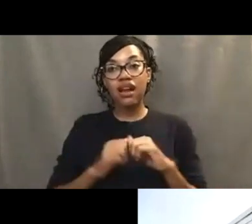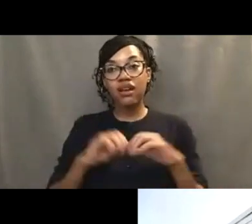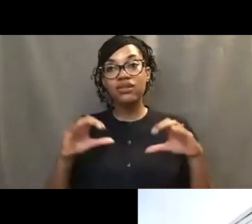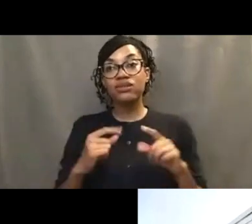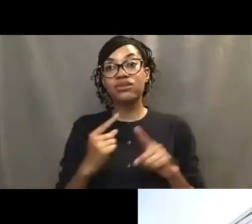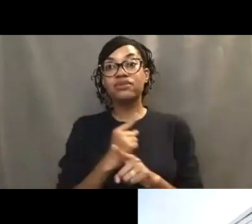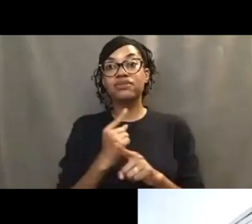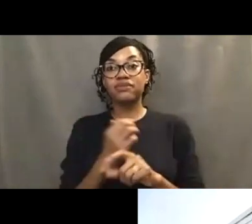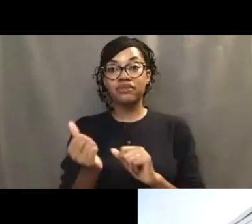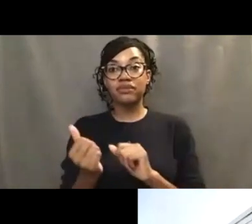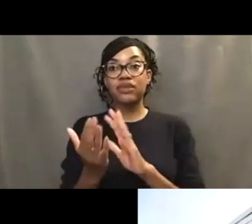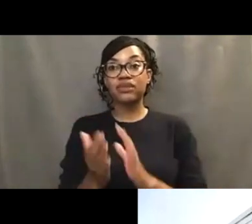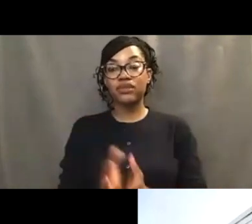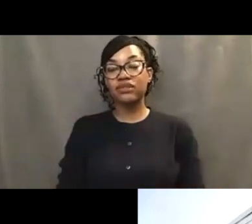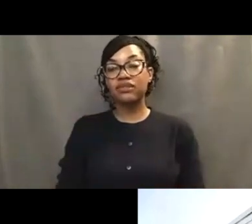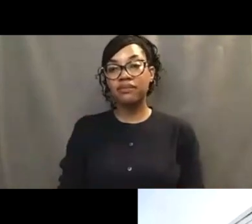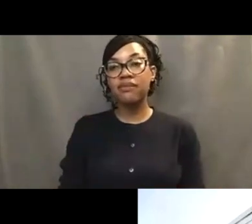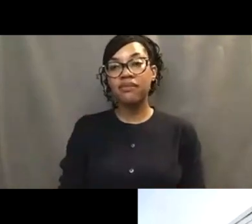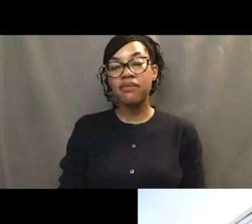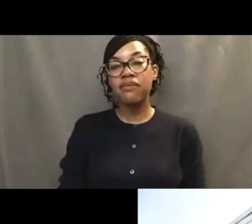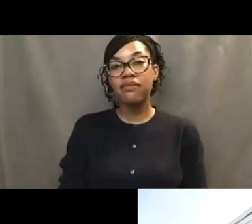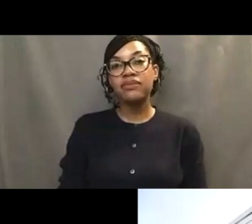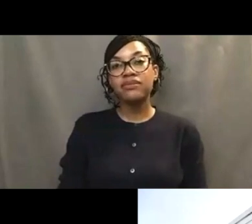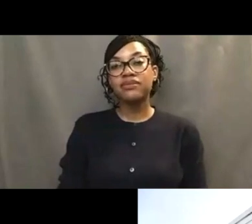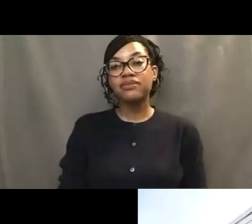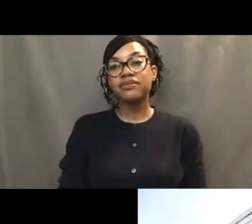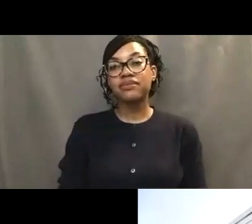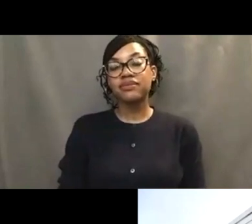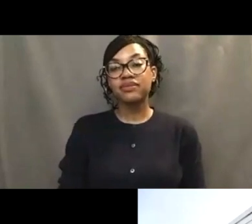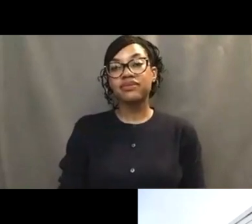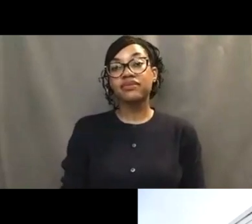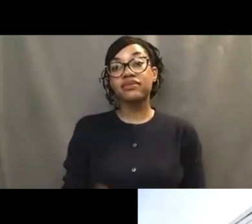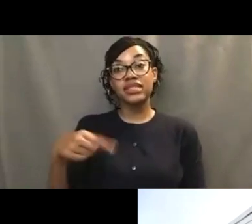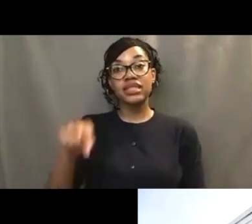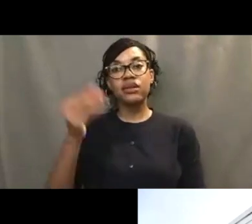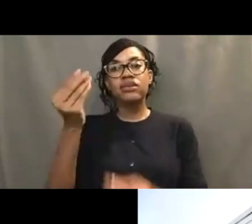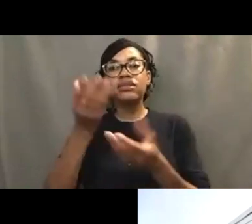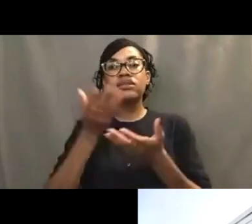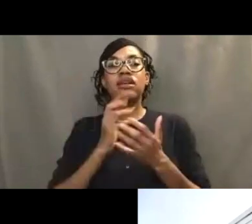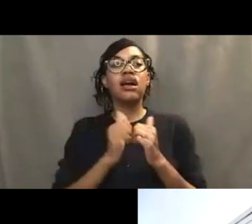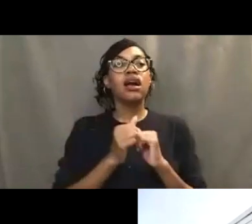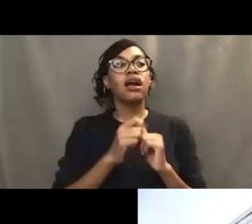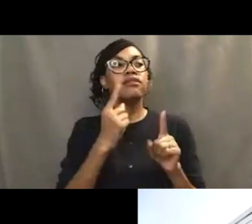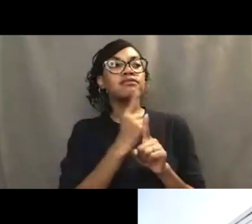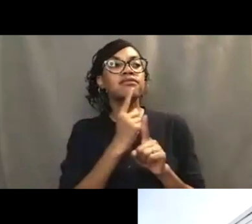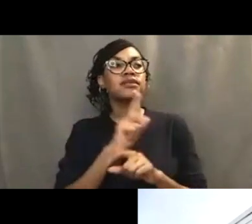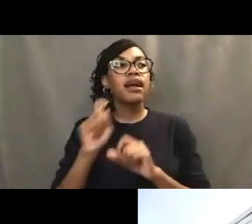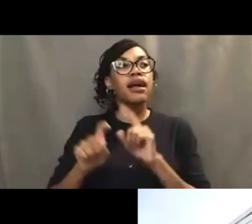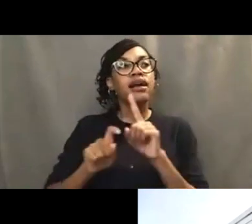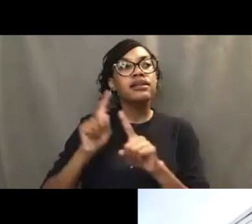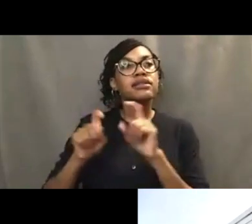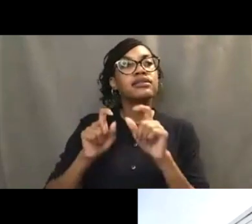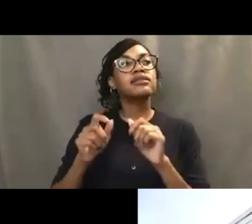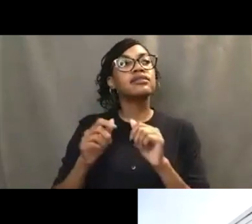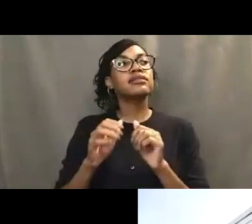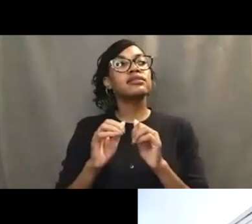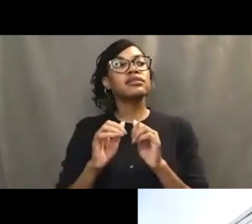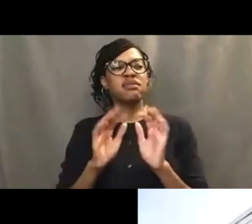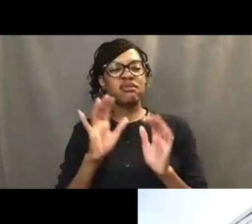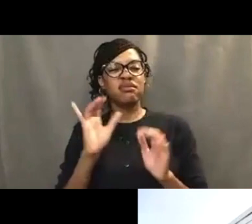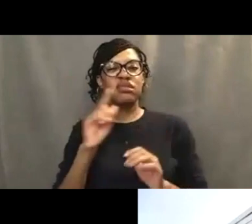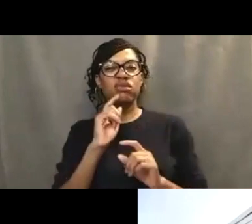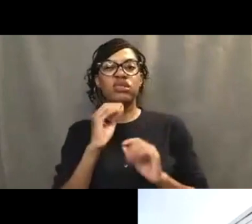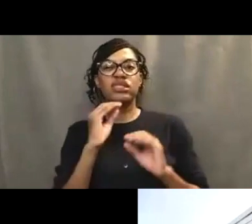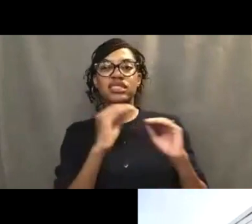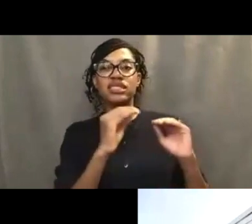correctly. And they'll tell you how to ask the questions correctly. And then if you find the right